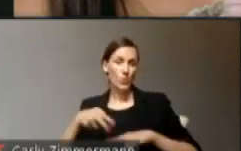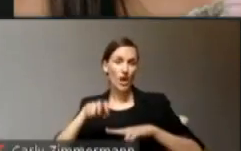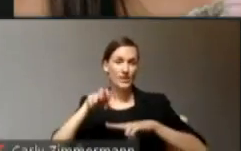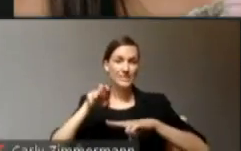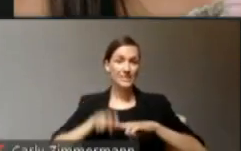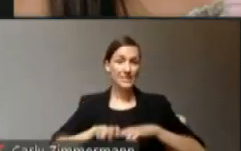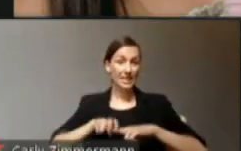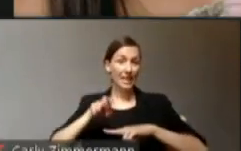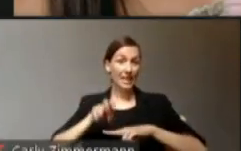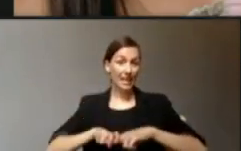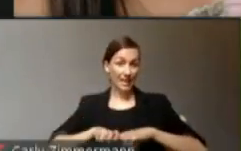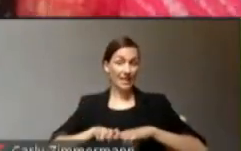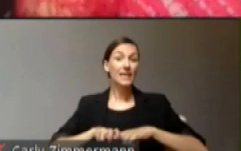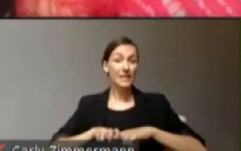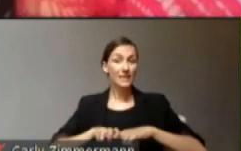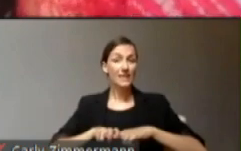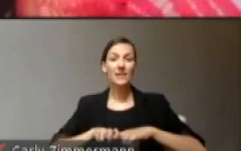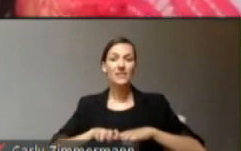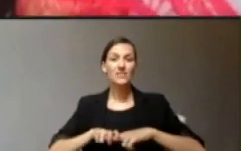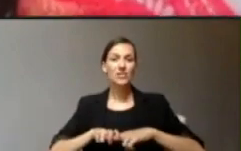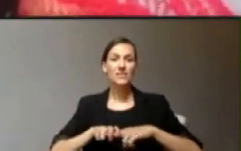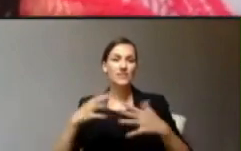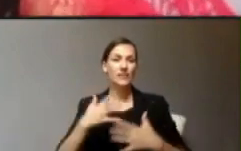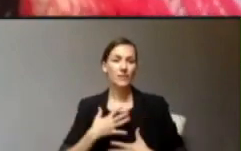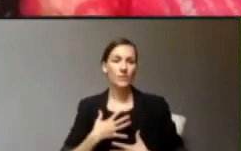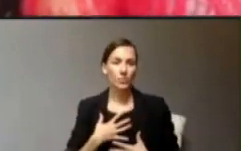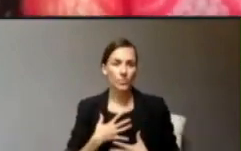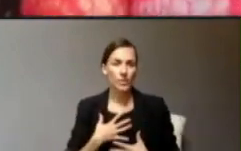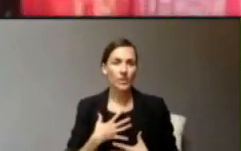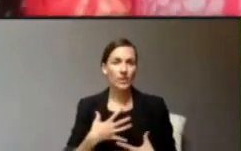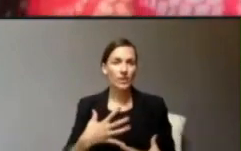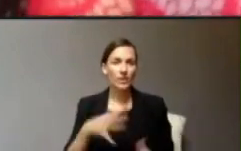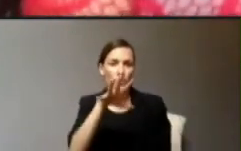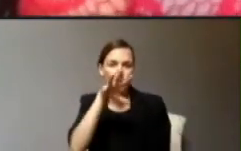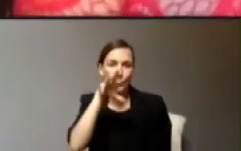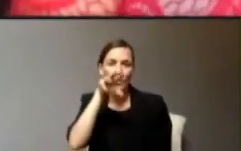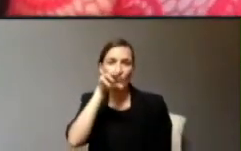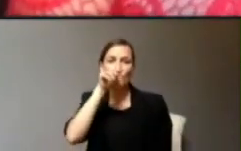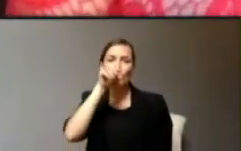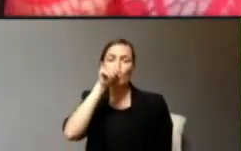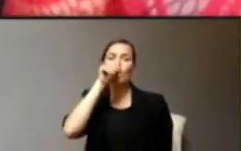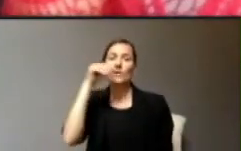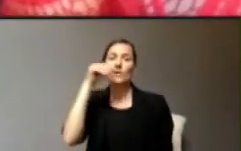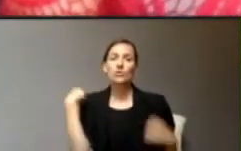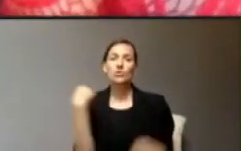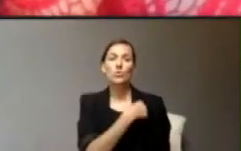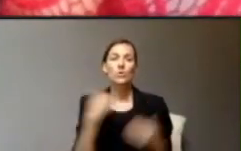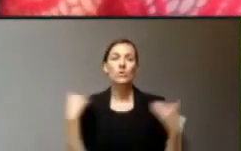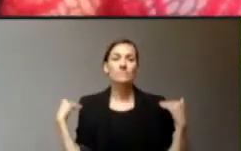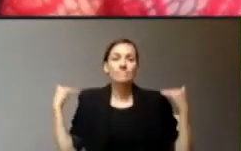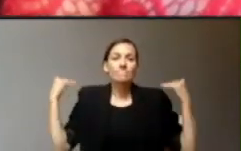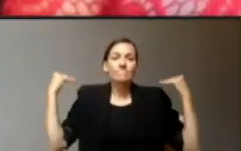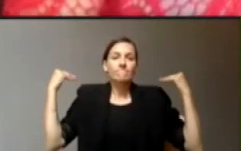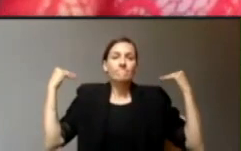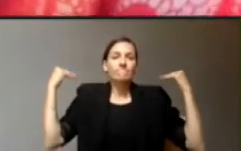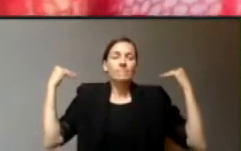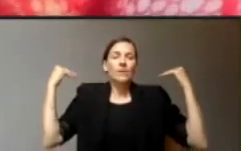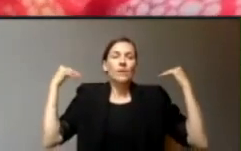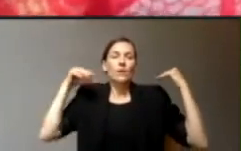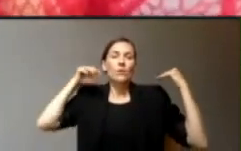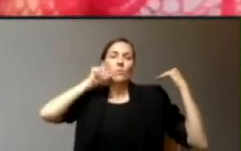sitting, okay? And just take a nice easy breath in, bring your shoulders up, and let them come